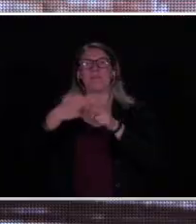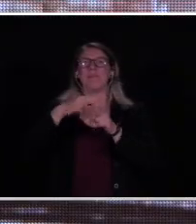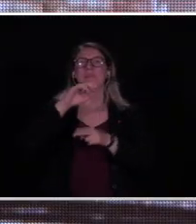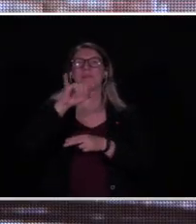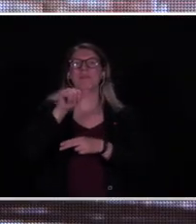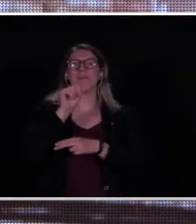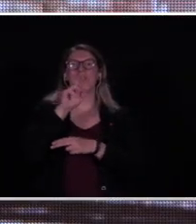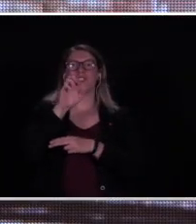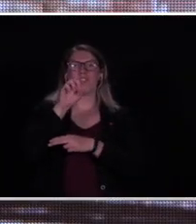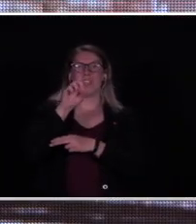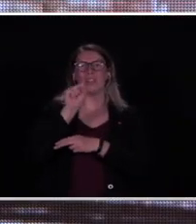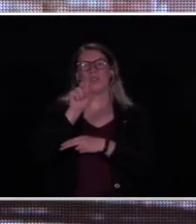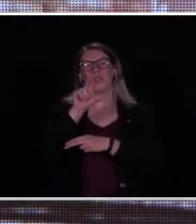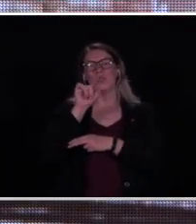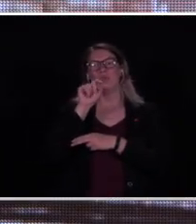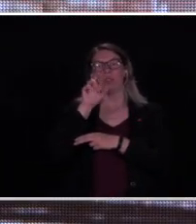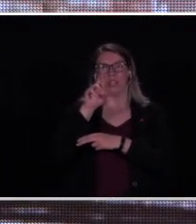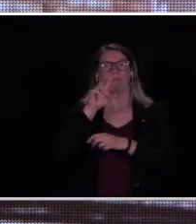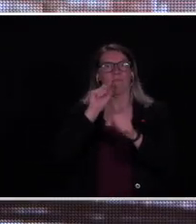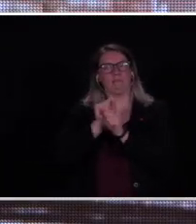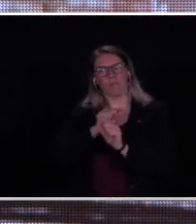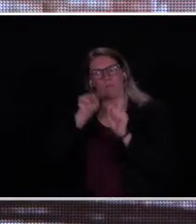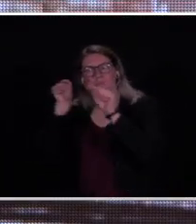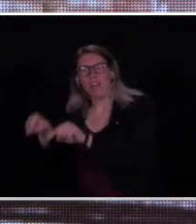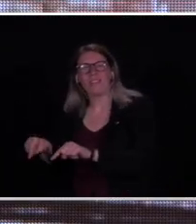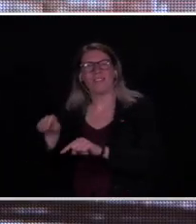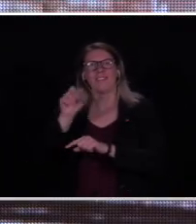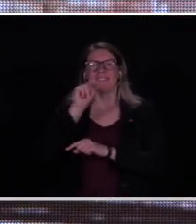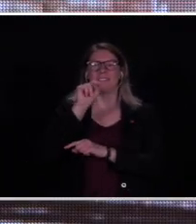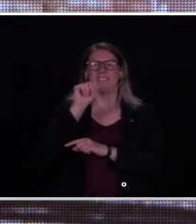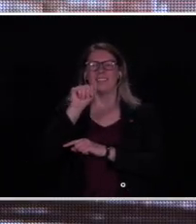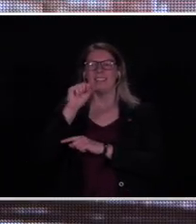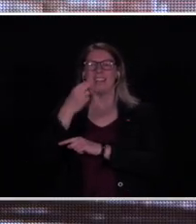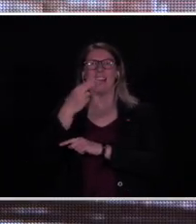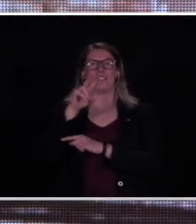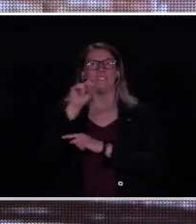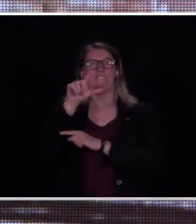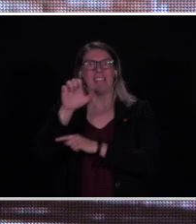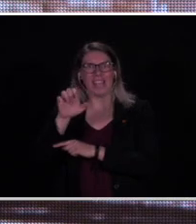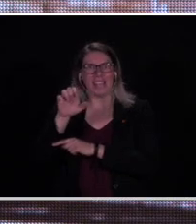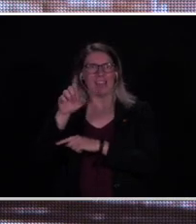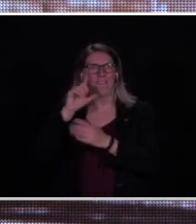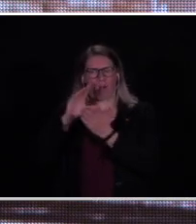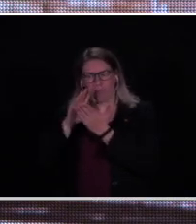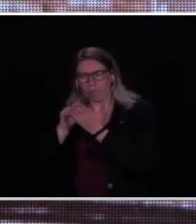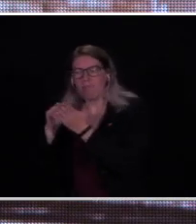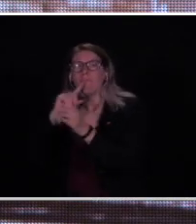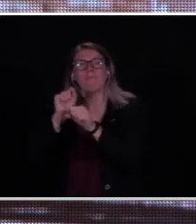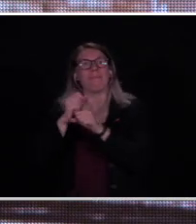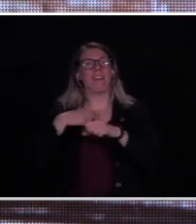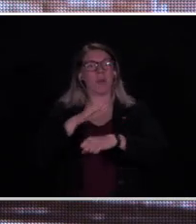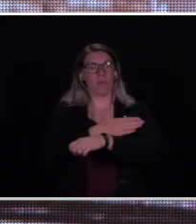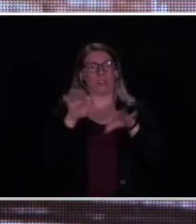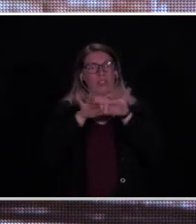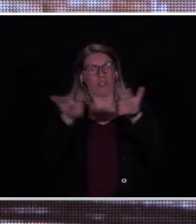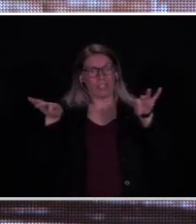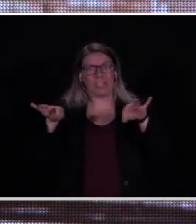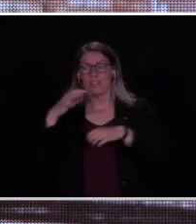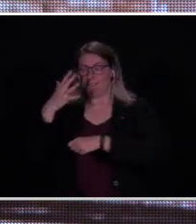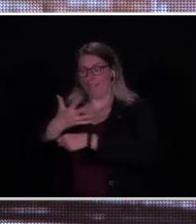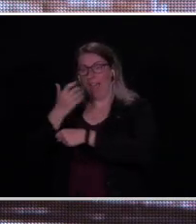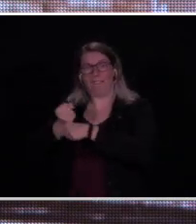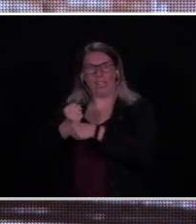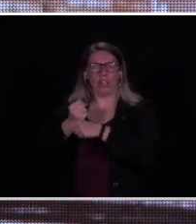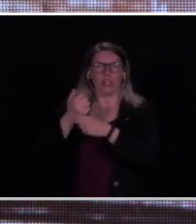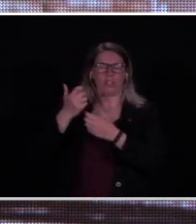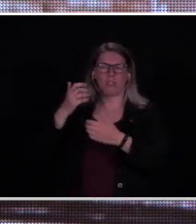Suter made the pilgrimage to Nashville, Tennessee to pursue his musical ambitions. He got a music degree there and then spent the next 5 years